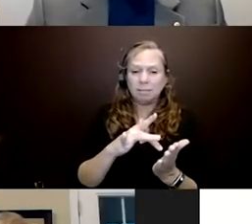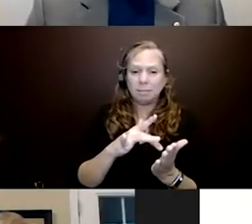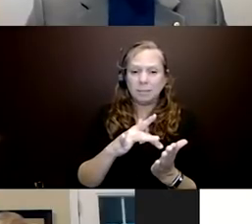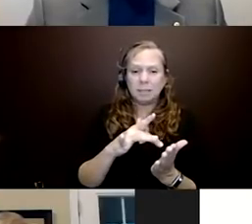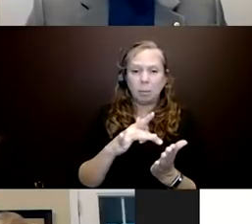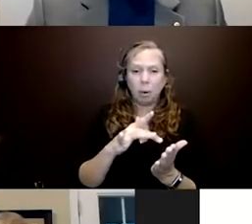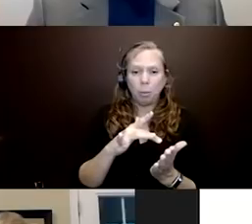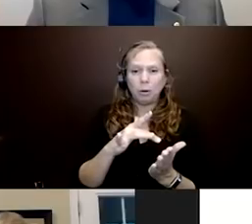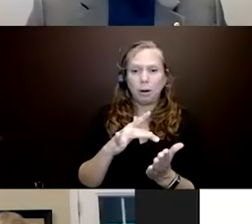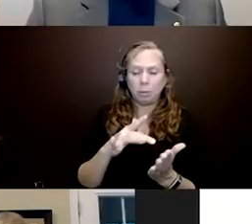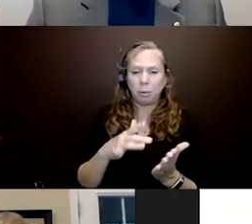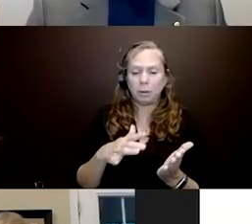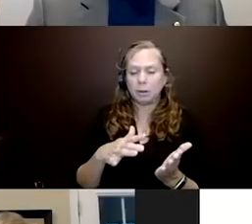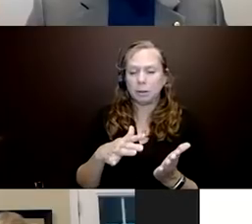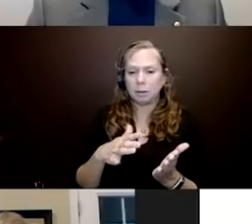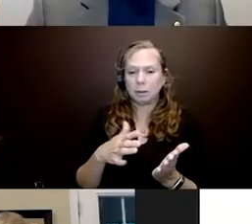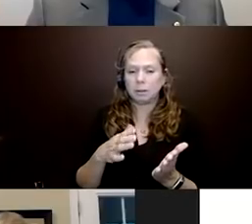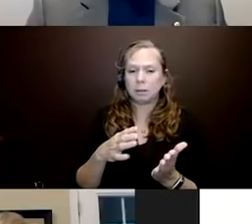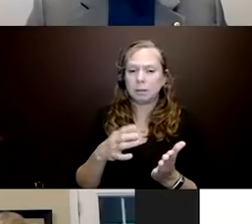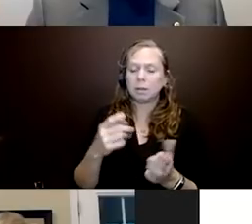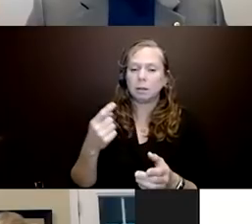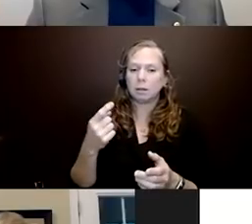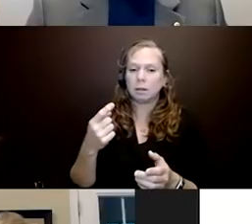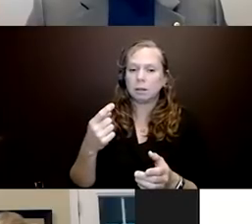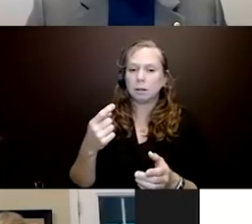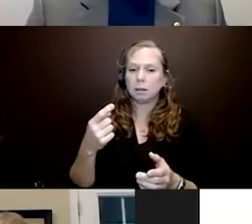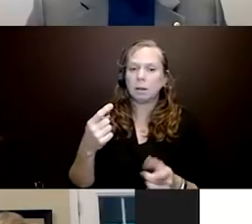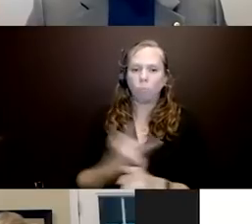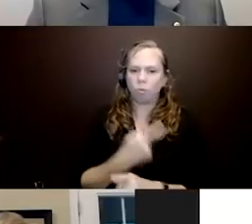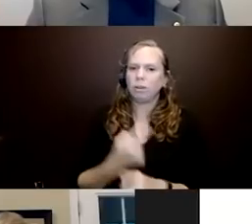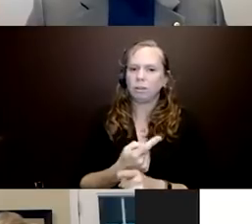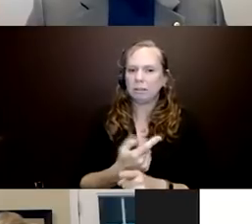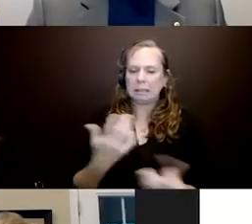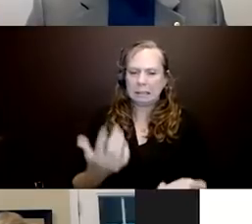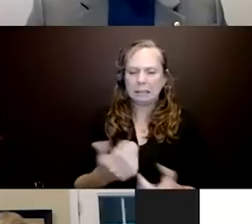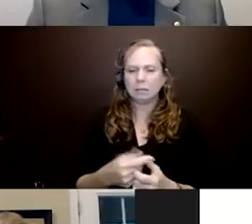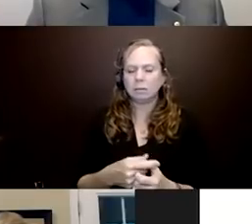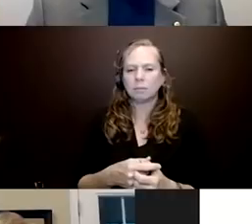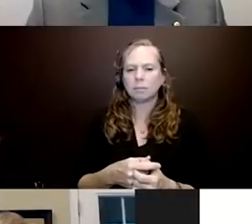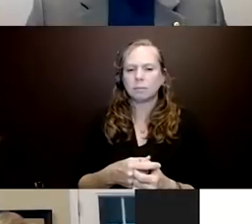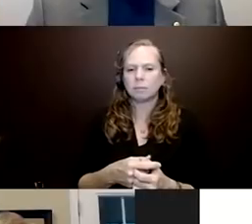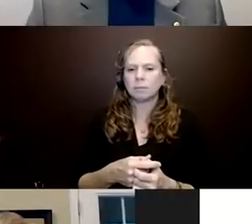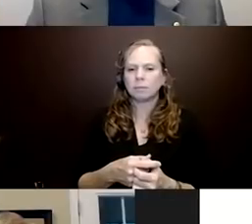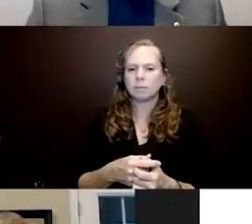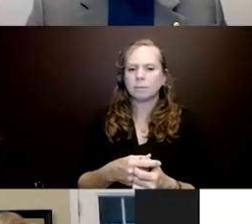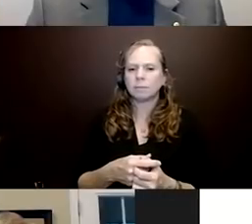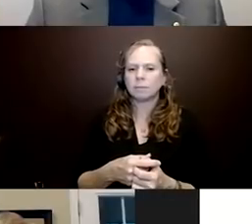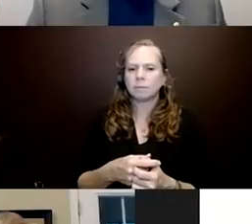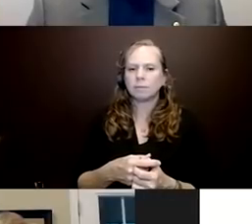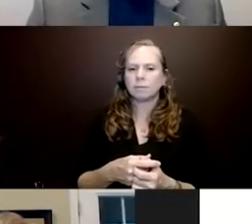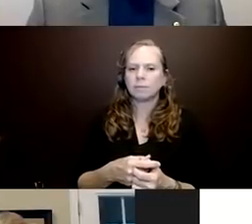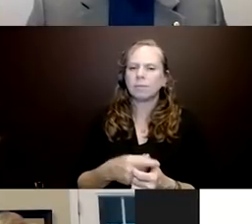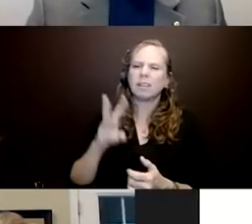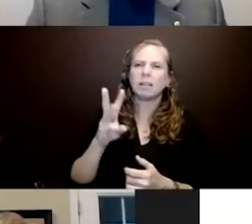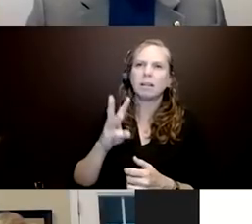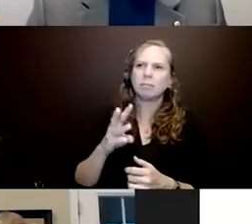for anybody who's interacting. And our youngest learners won't be interacting probably with Schoology as much as our older learners. But it's web based and there's apps for